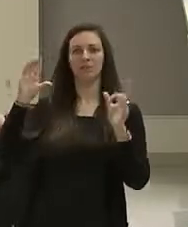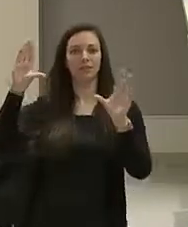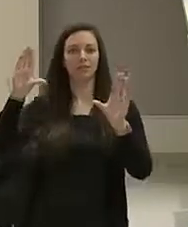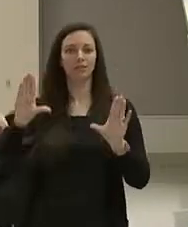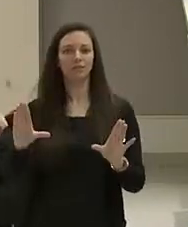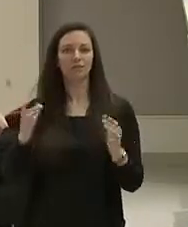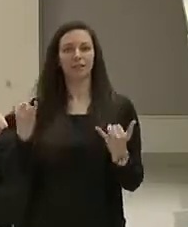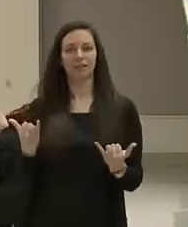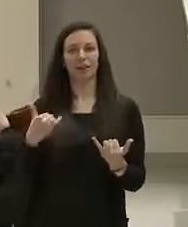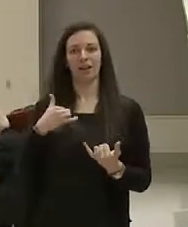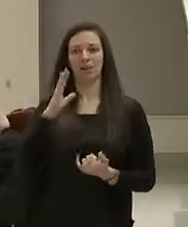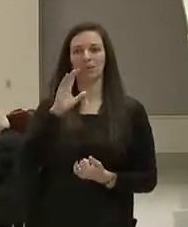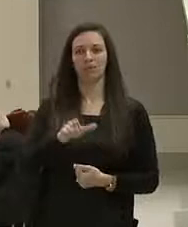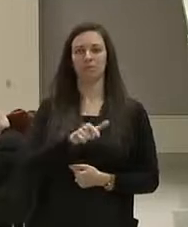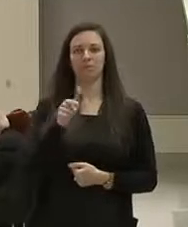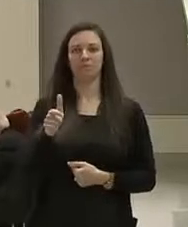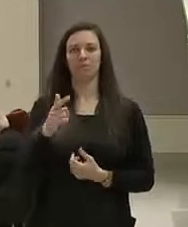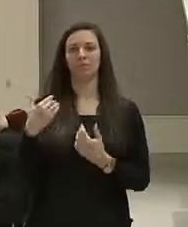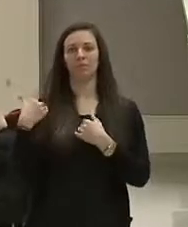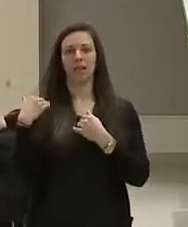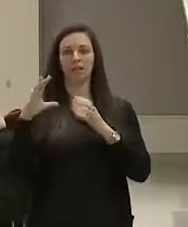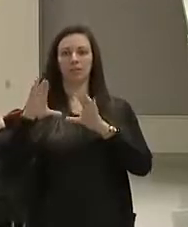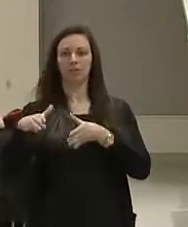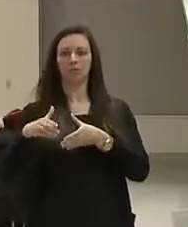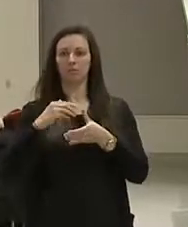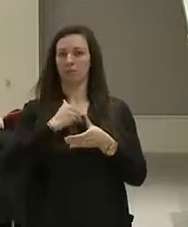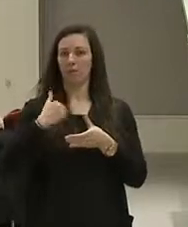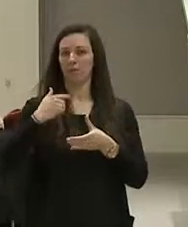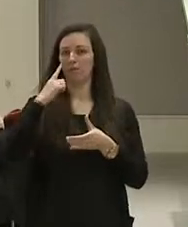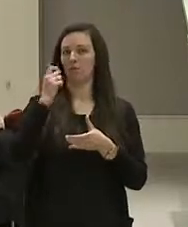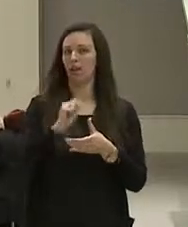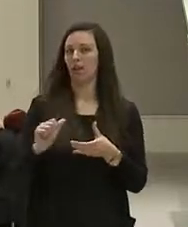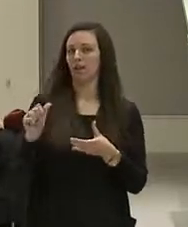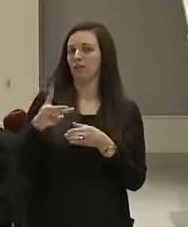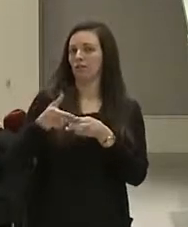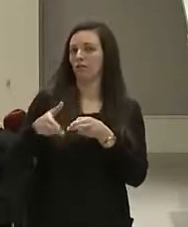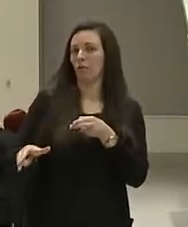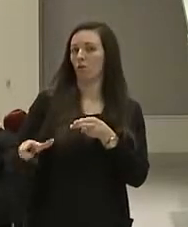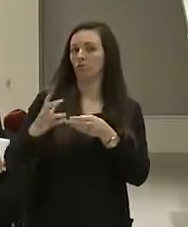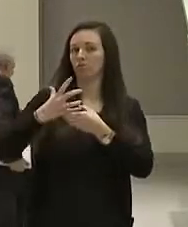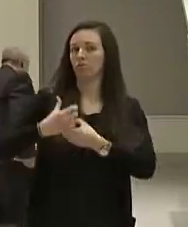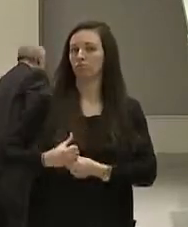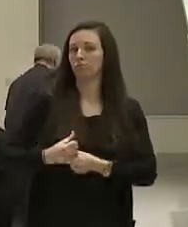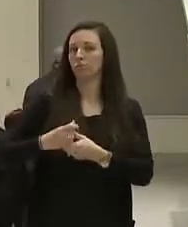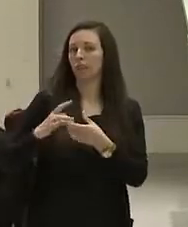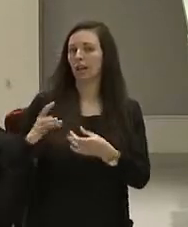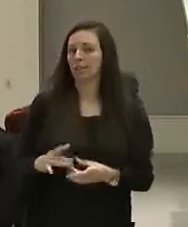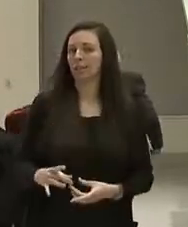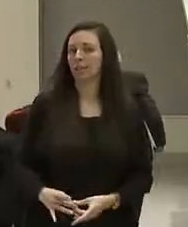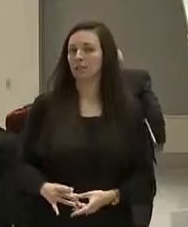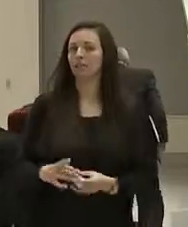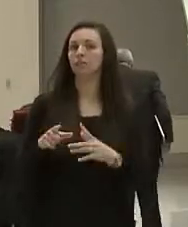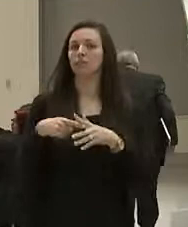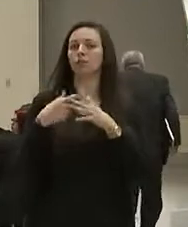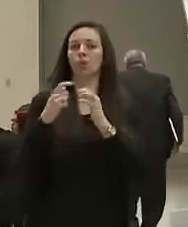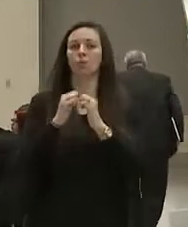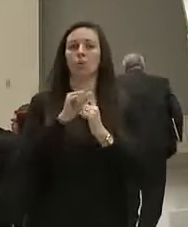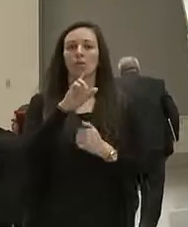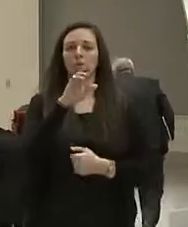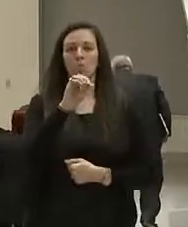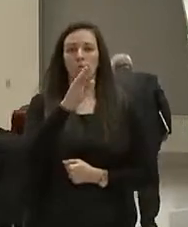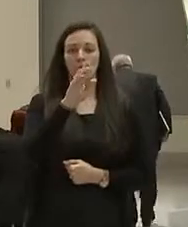want to turn to the task force members for a brief wrap-up comments. We're going to start with